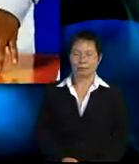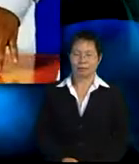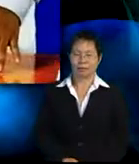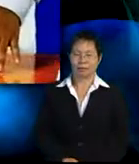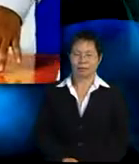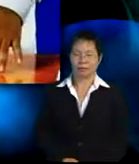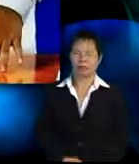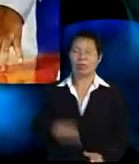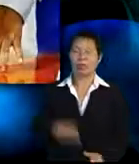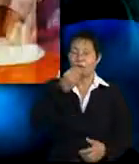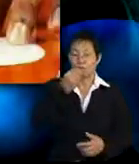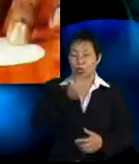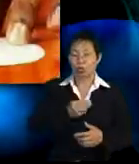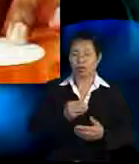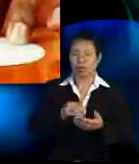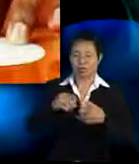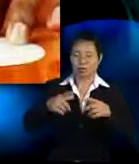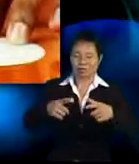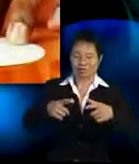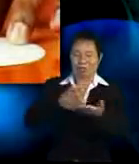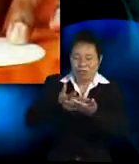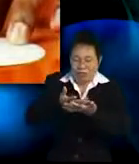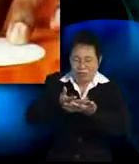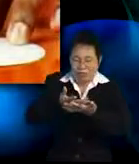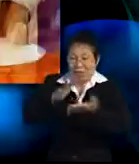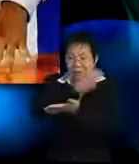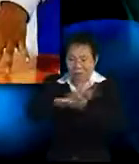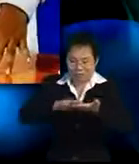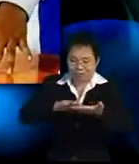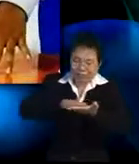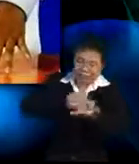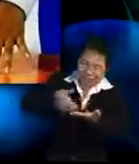Smear some food sample onto a filter paper.